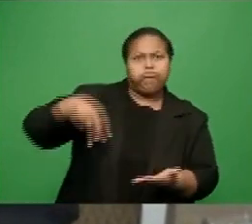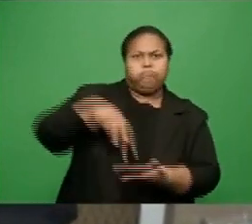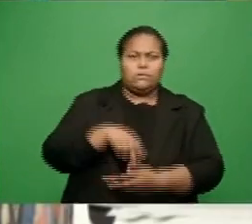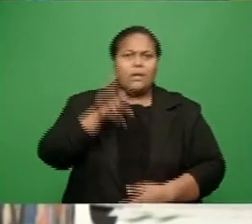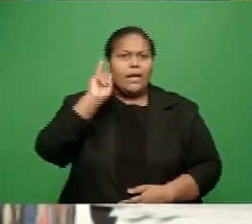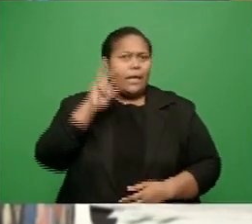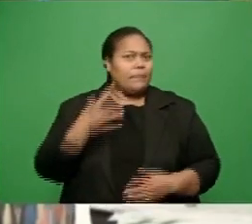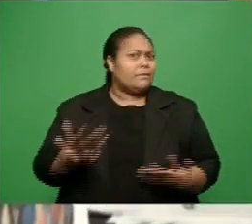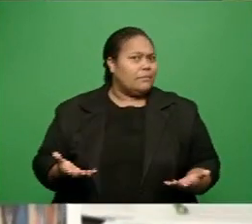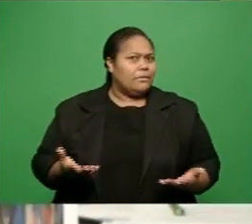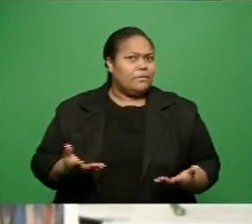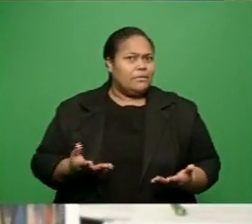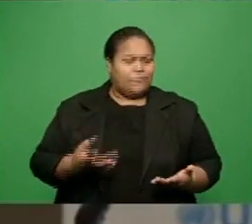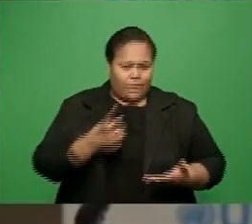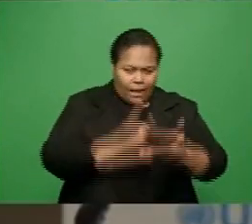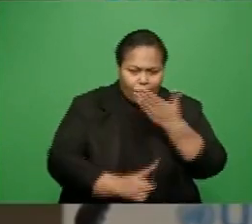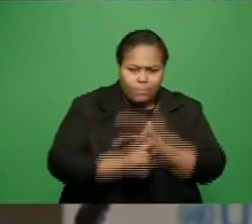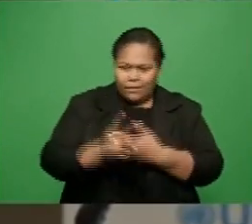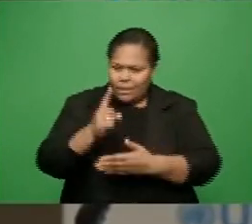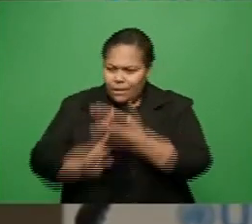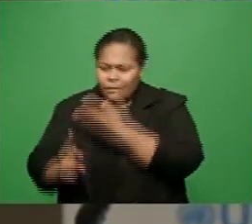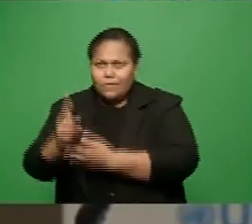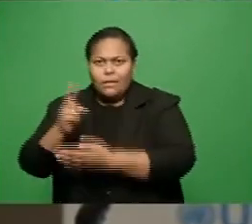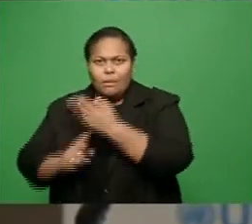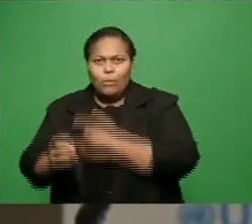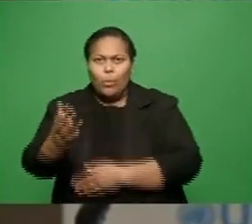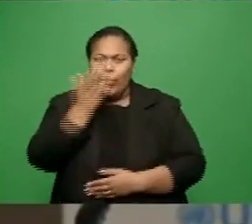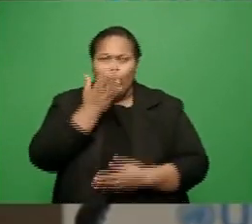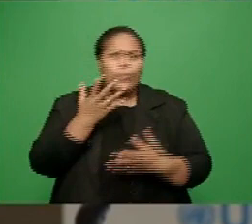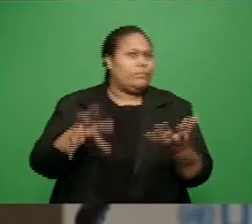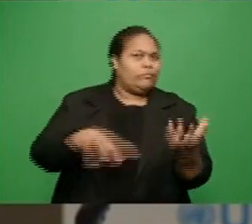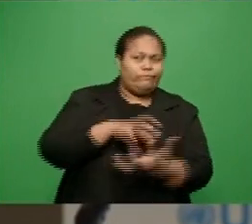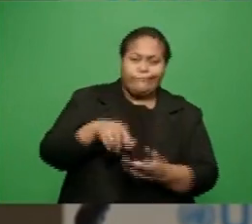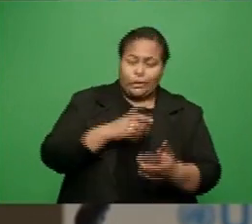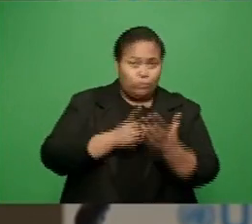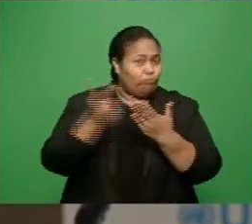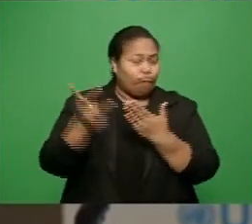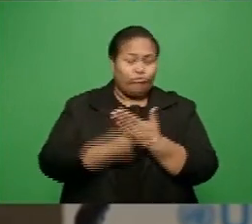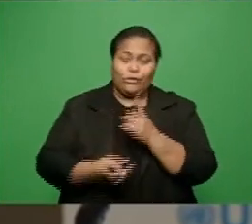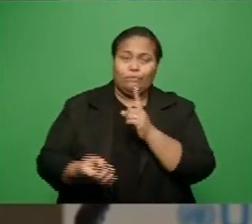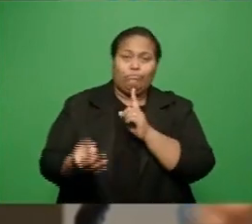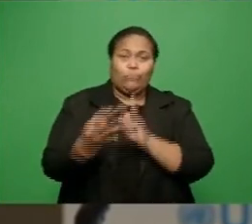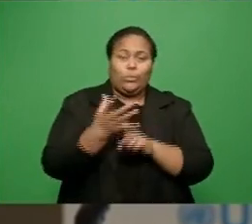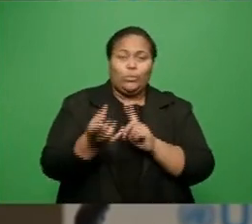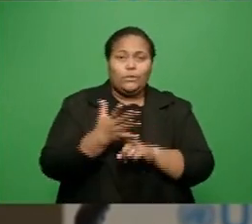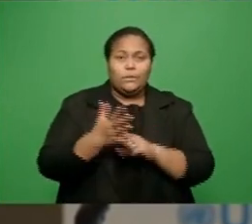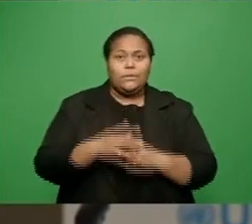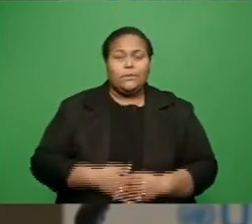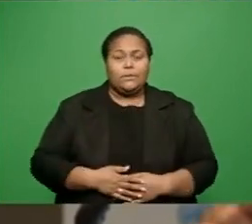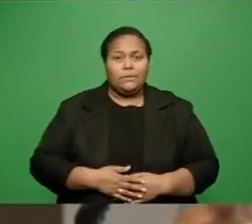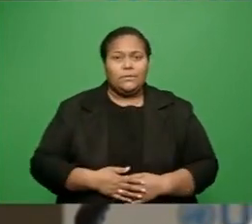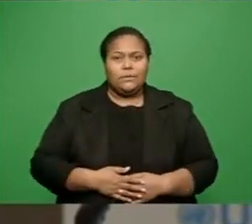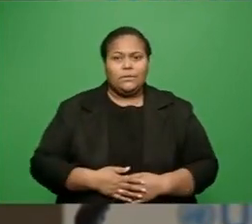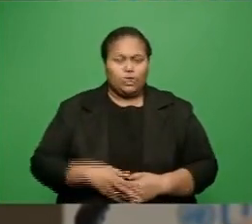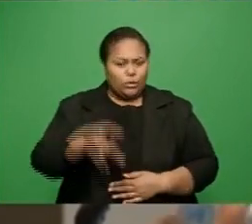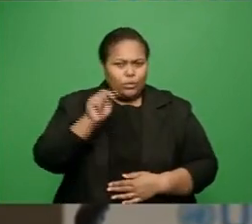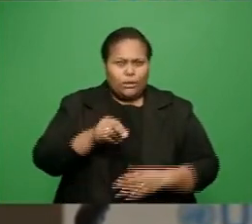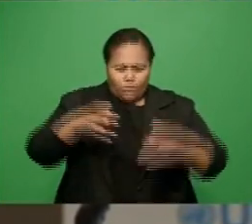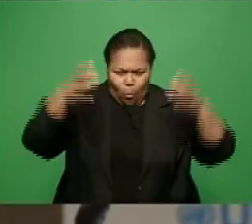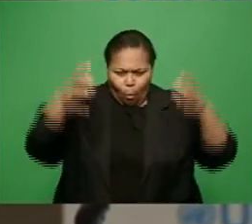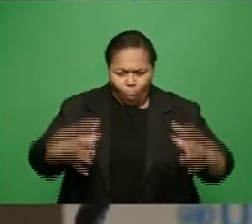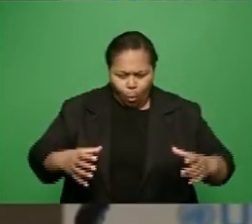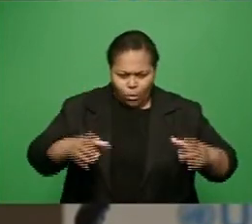between? So this program is absolutely critical in looking at that whole cycle and